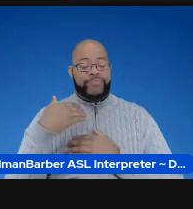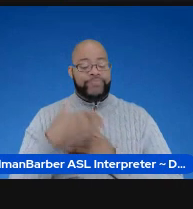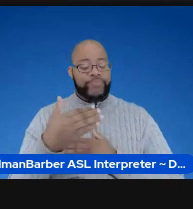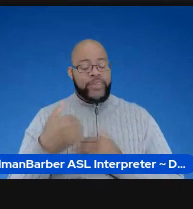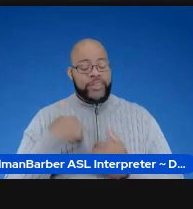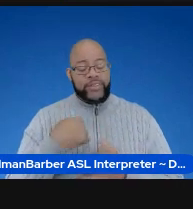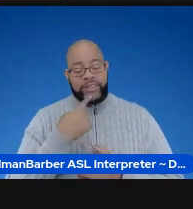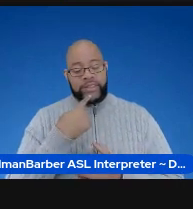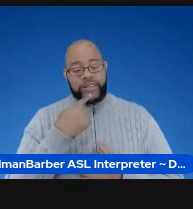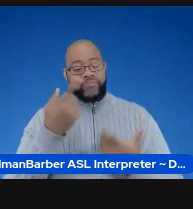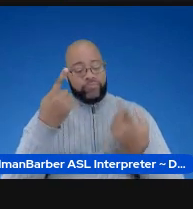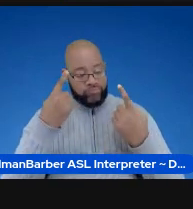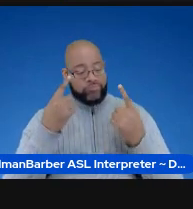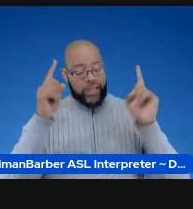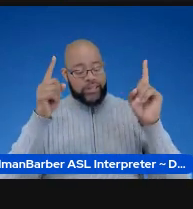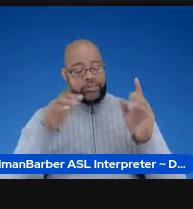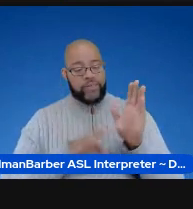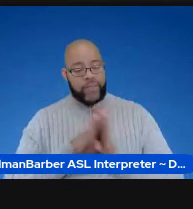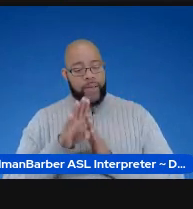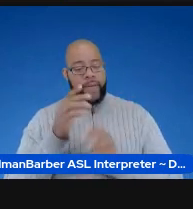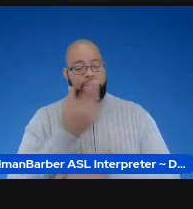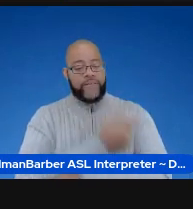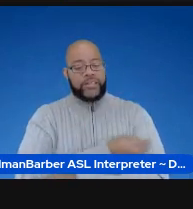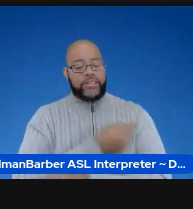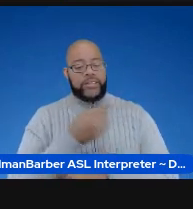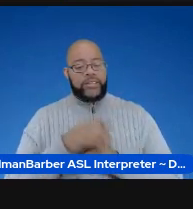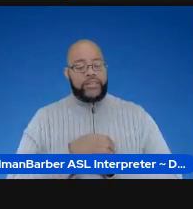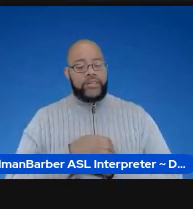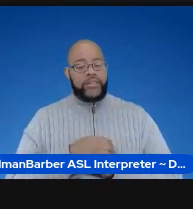said, there was a success with developing vaccine for